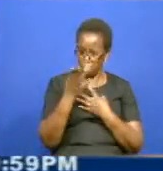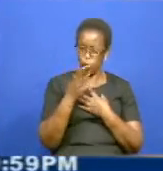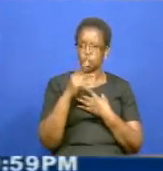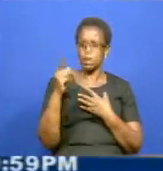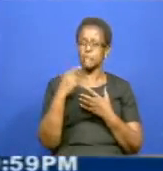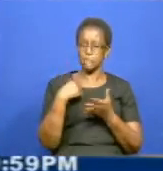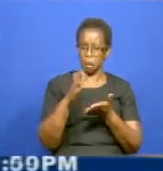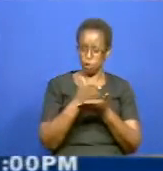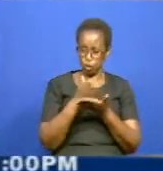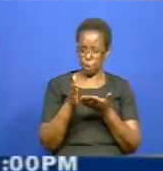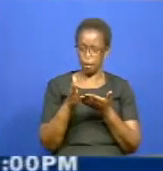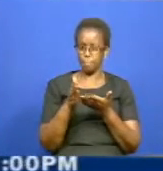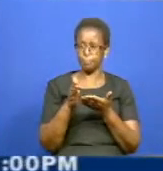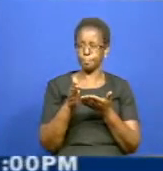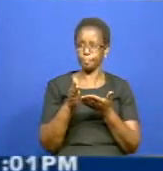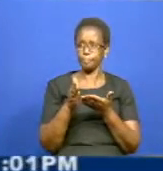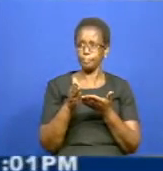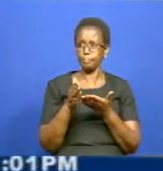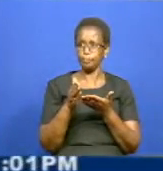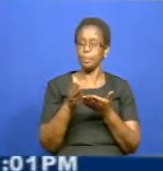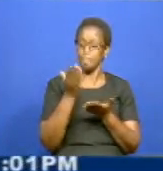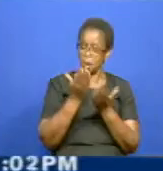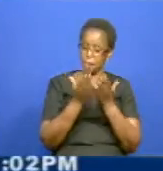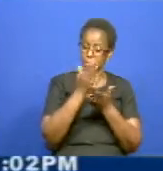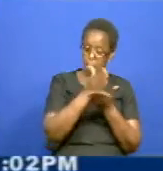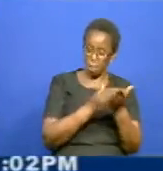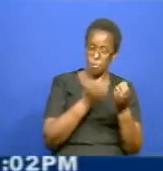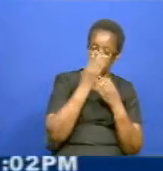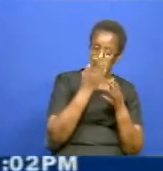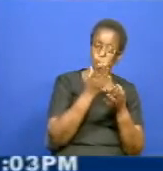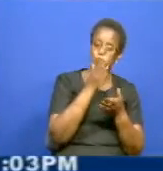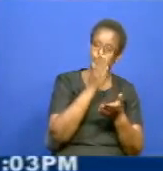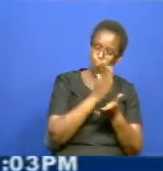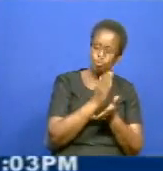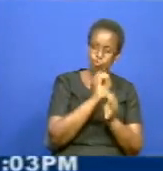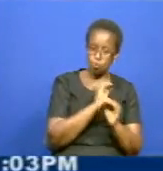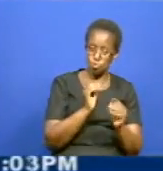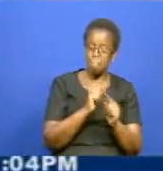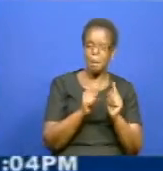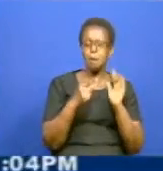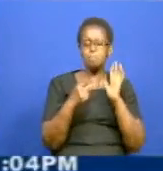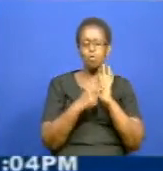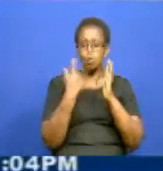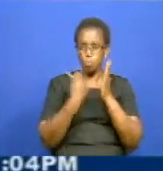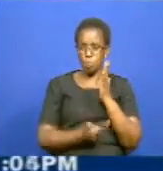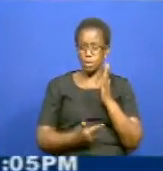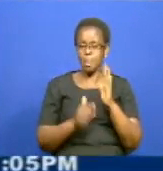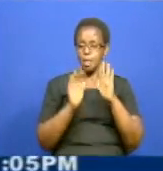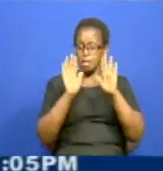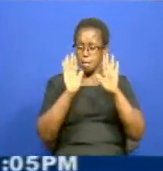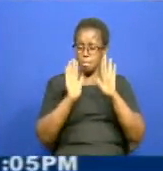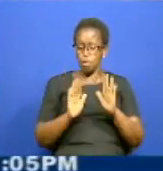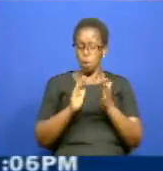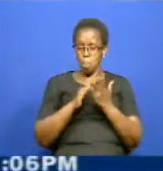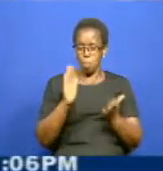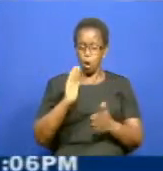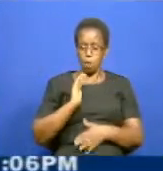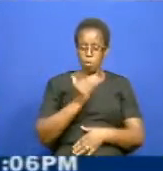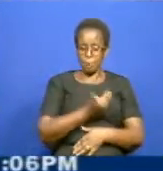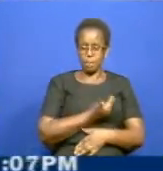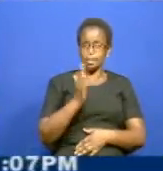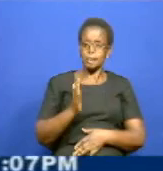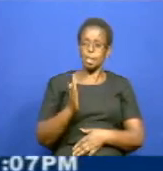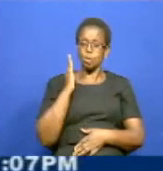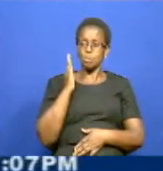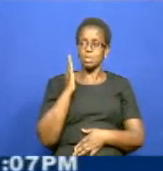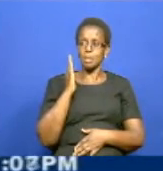ultimate, the total truth, I think it is imperative that this committee, in fact, the Committee on Security,